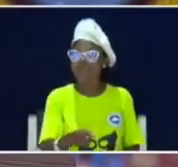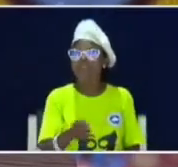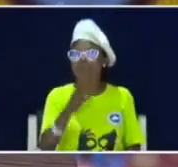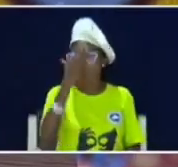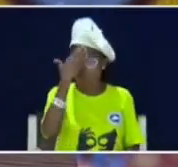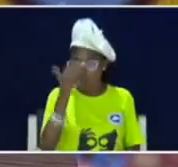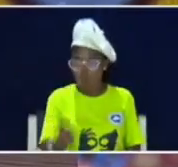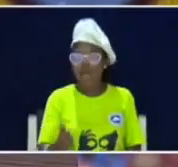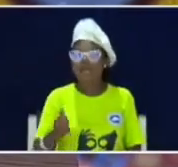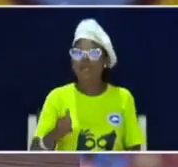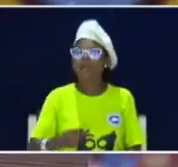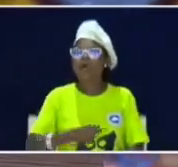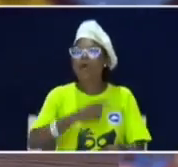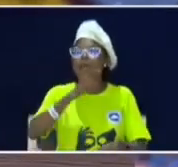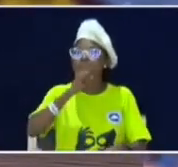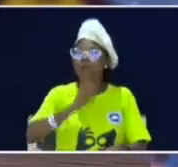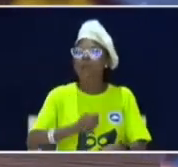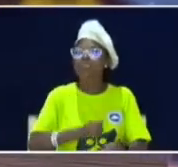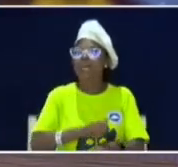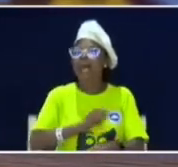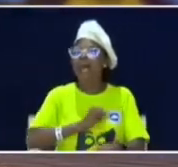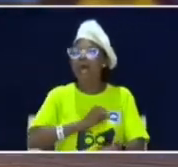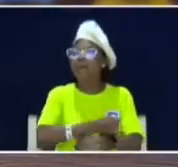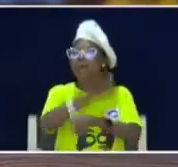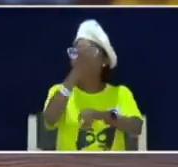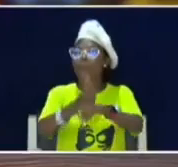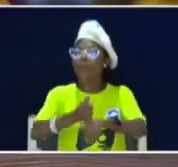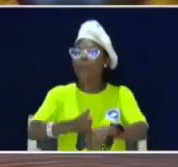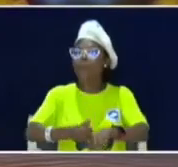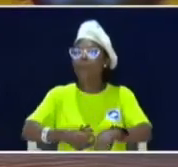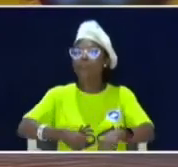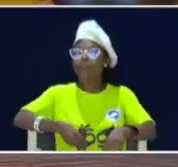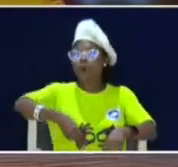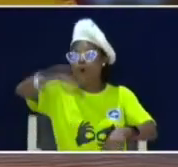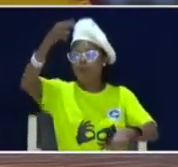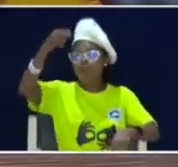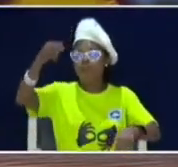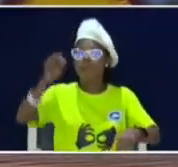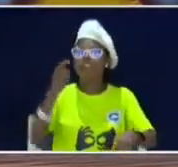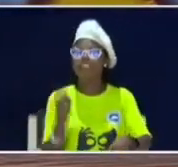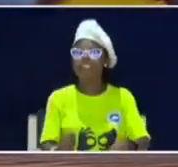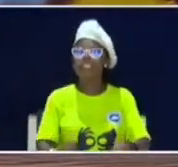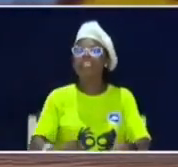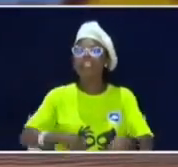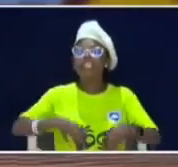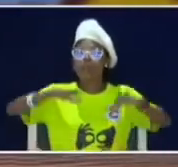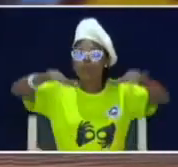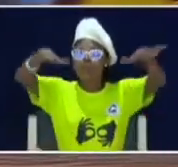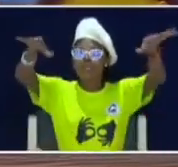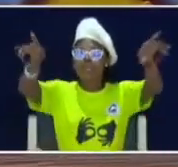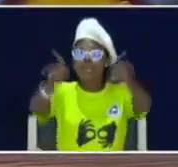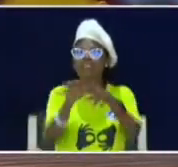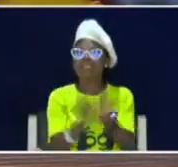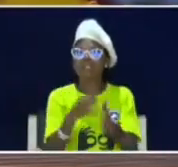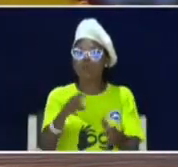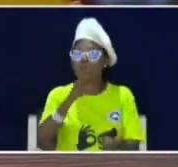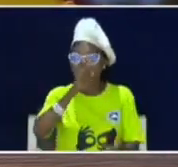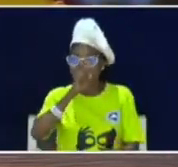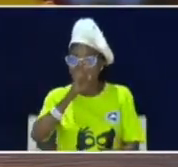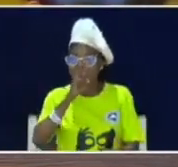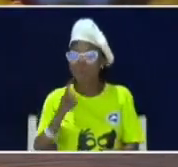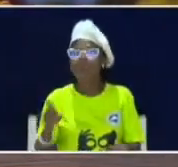Why should I mount up with wings like eagle? Number one, to live as